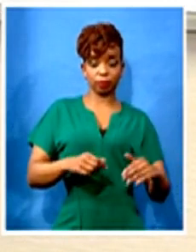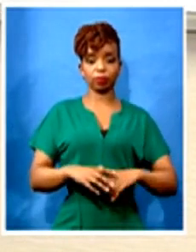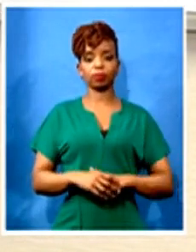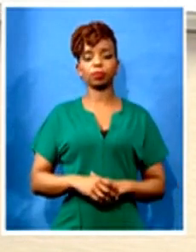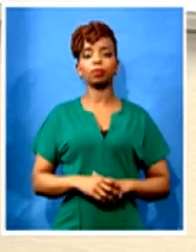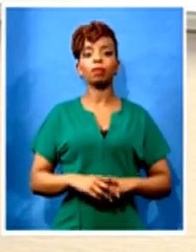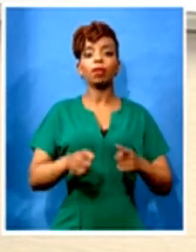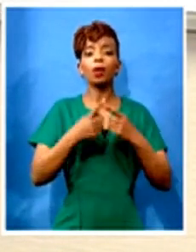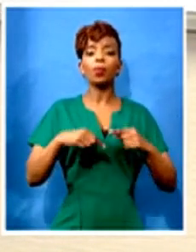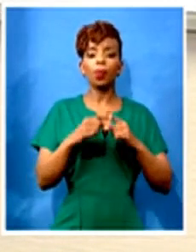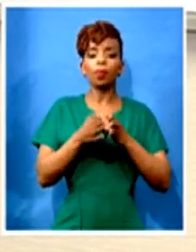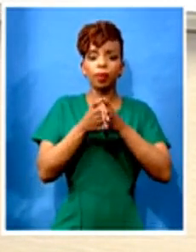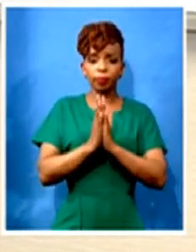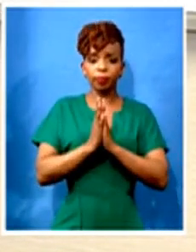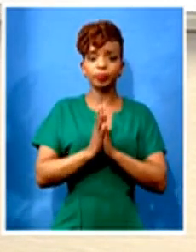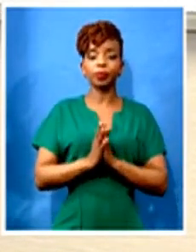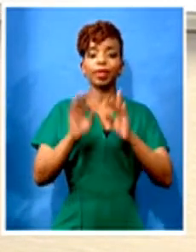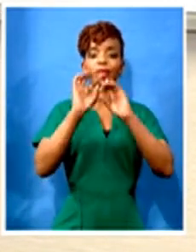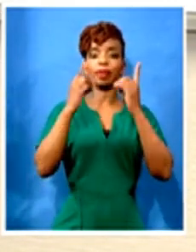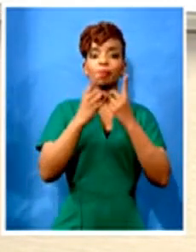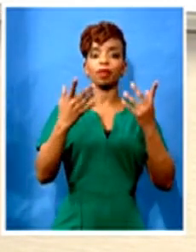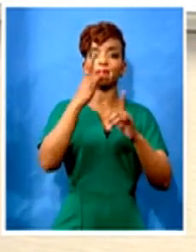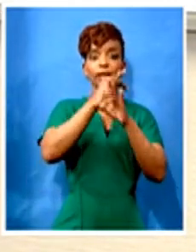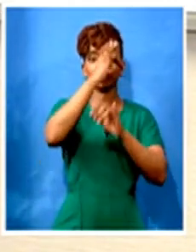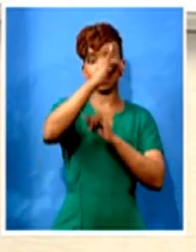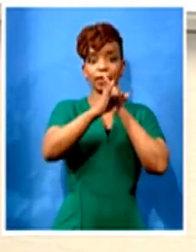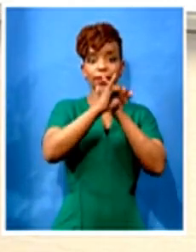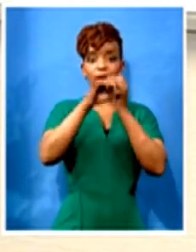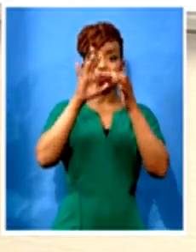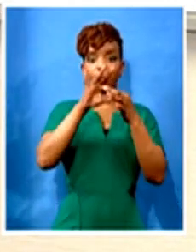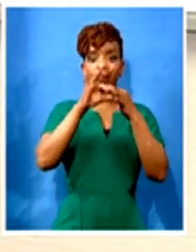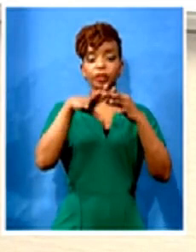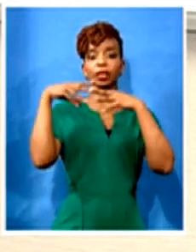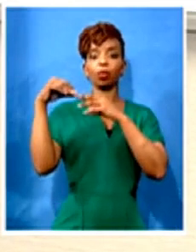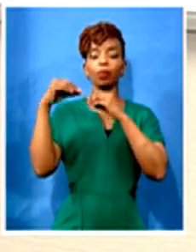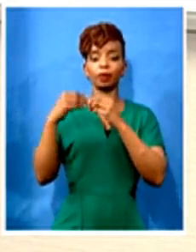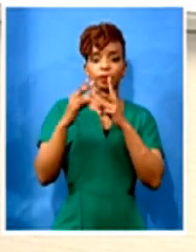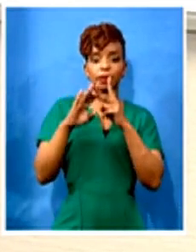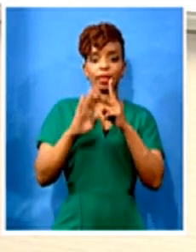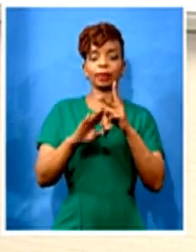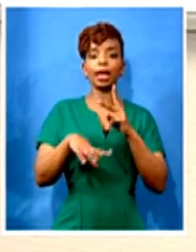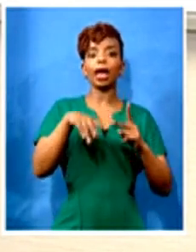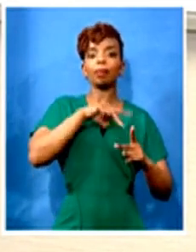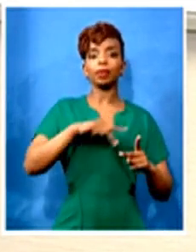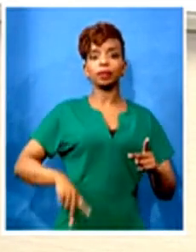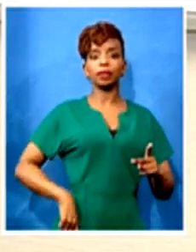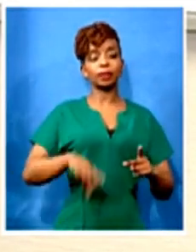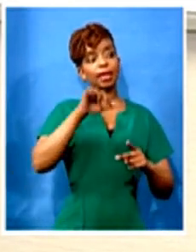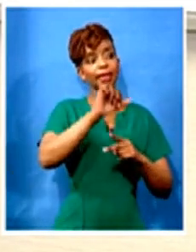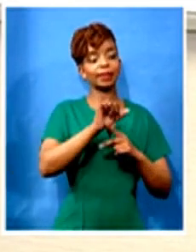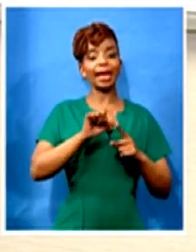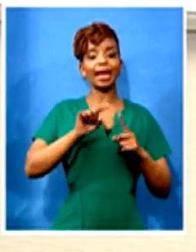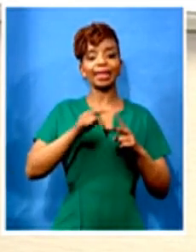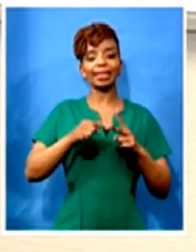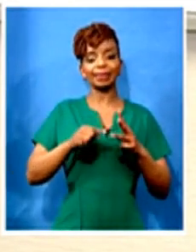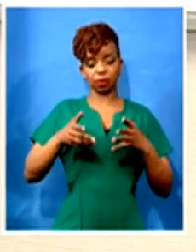Relations and Cooperation and the President to revoke his credentials, failure which, save for COVID-19, we will have organized